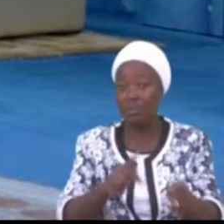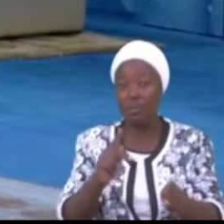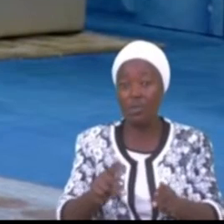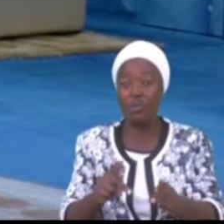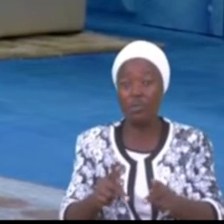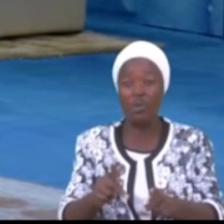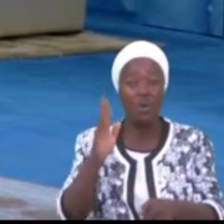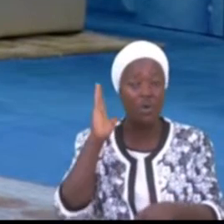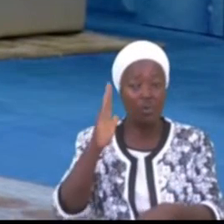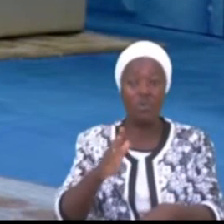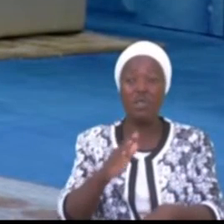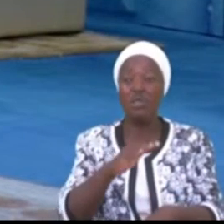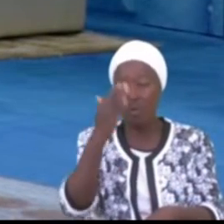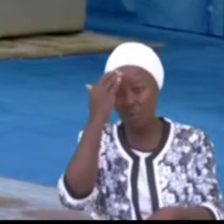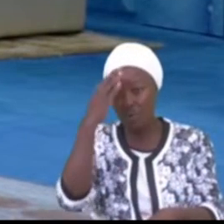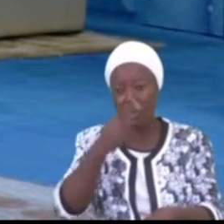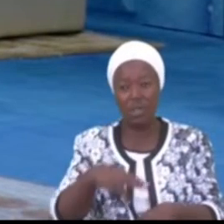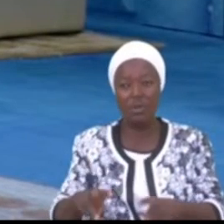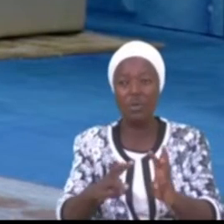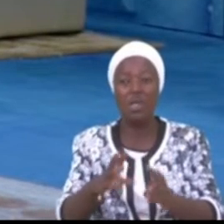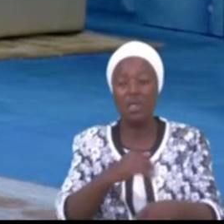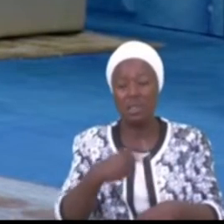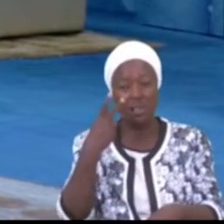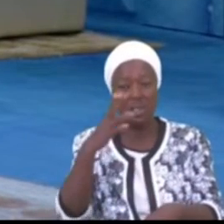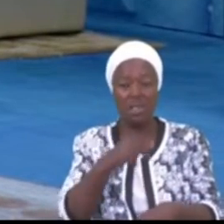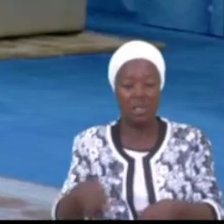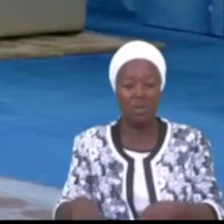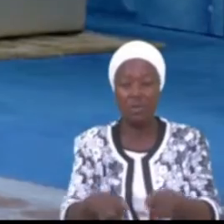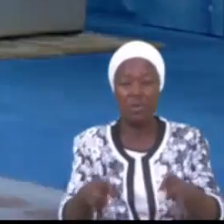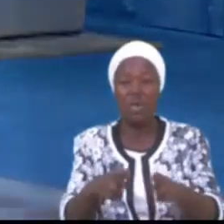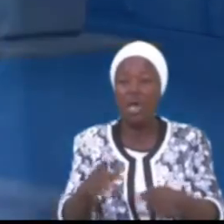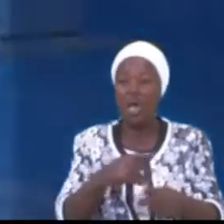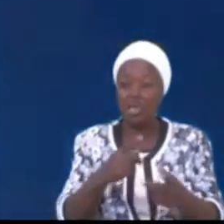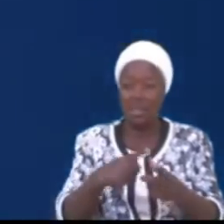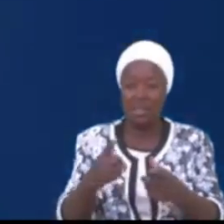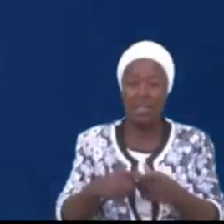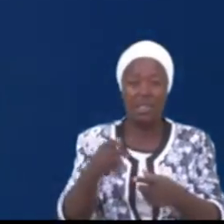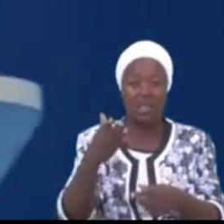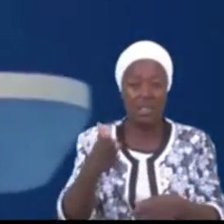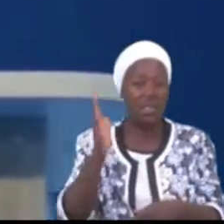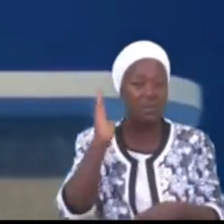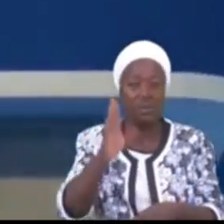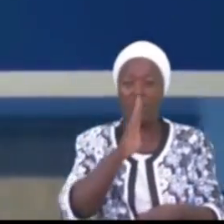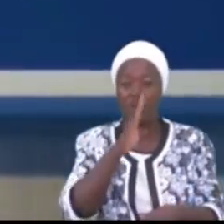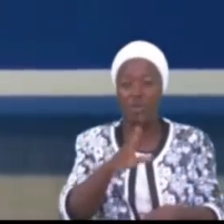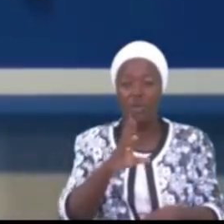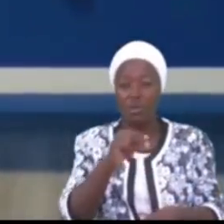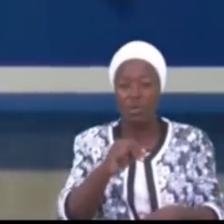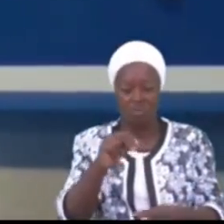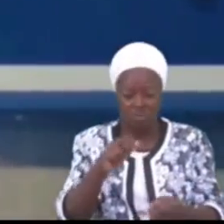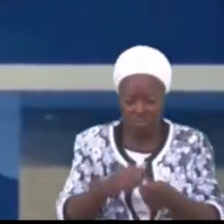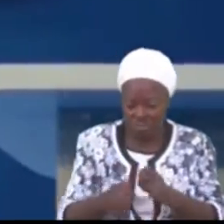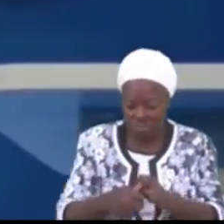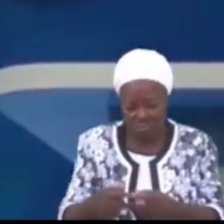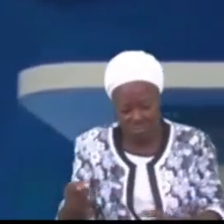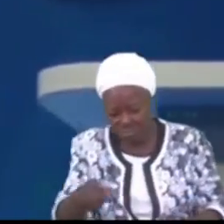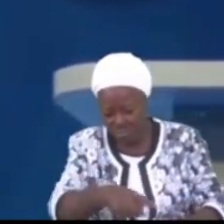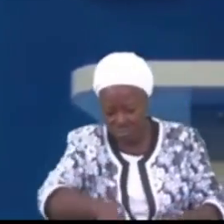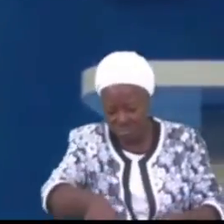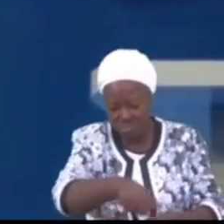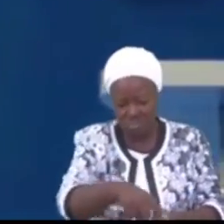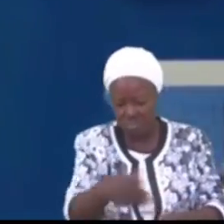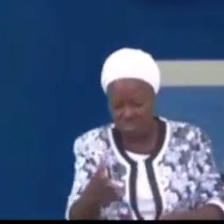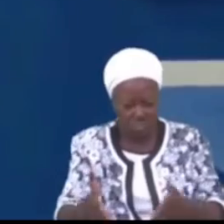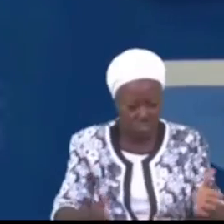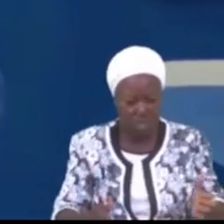will know the way, they will see the road, and then there'll be no bumps there, there'll be no pit holes there. They